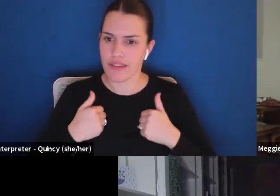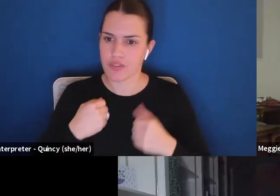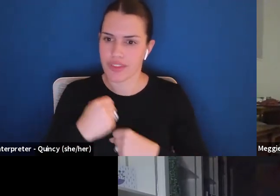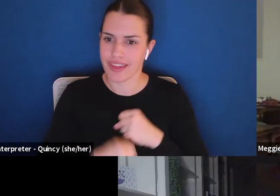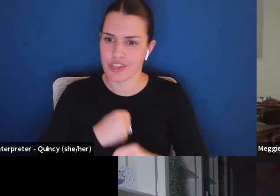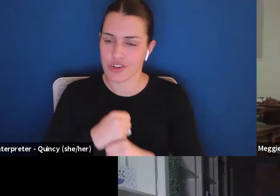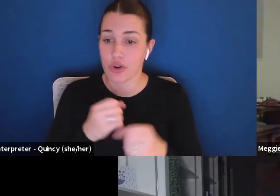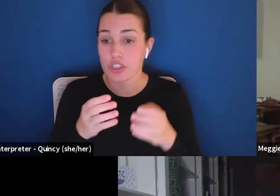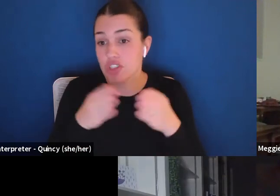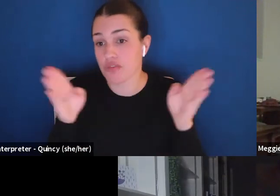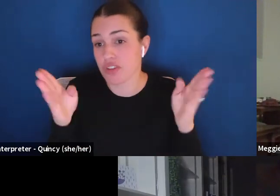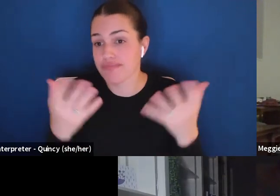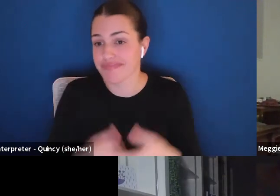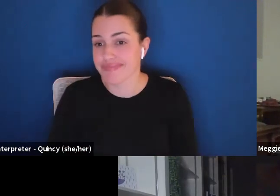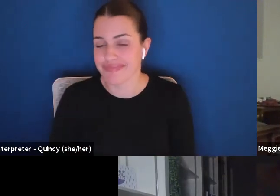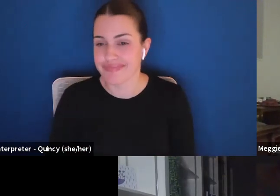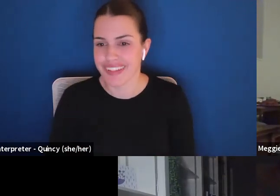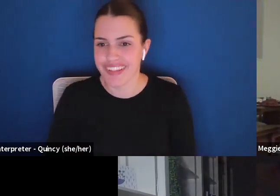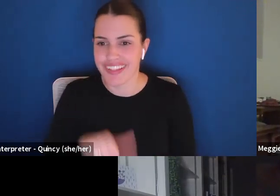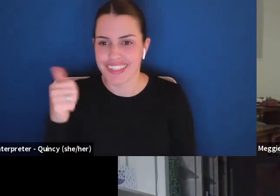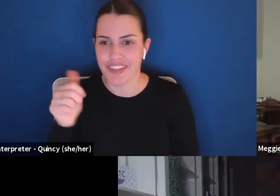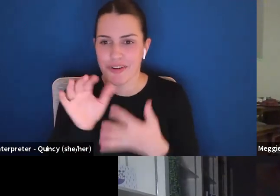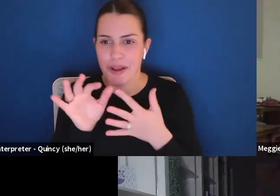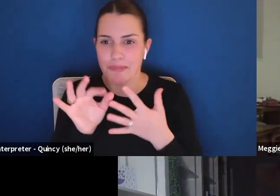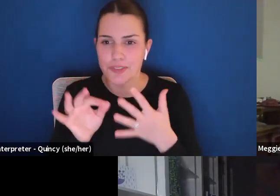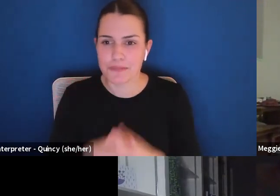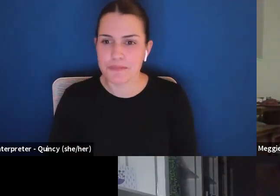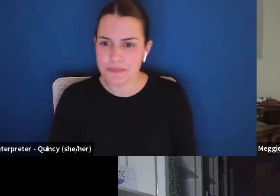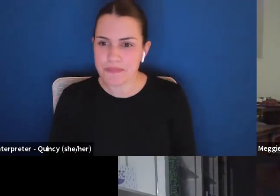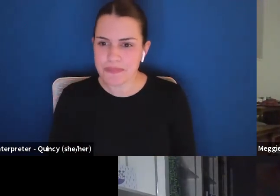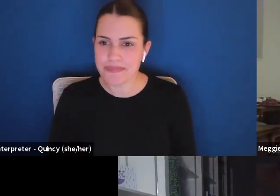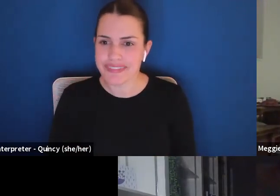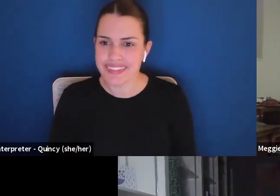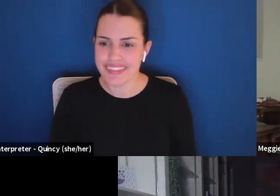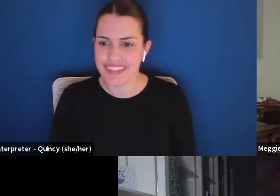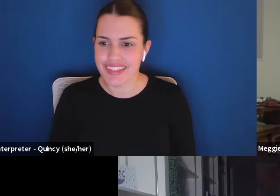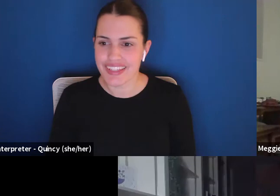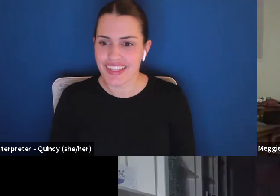just in general. So that's another thing too that people can do.